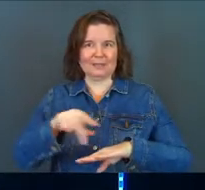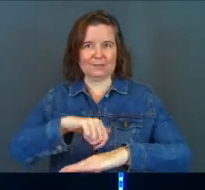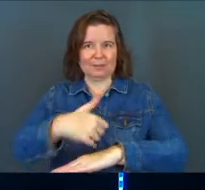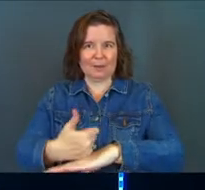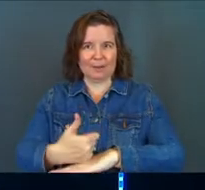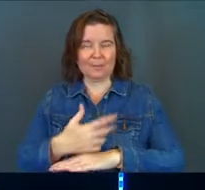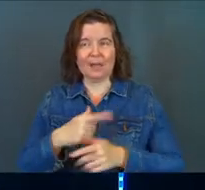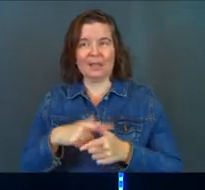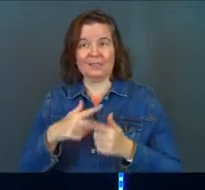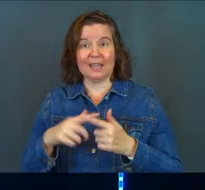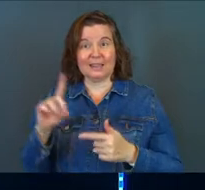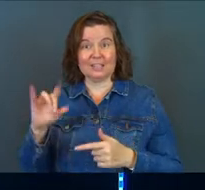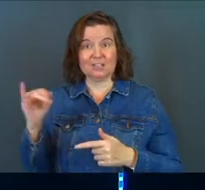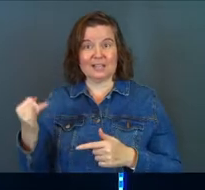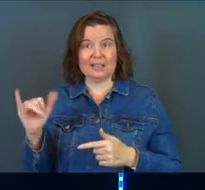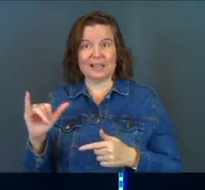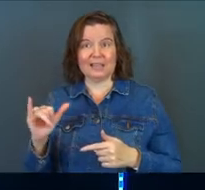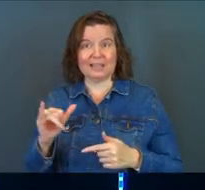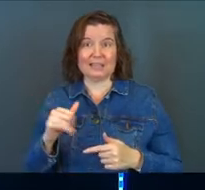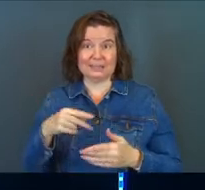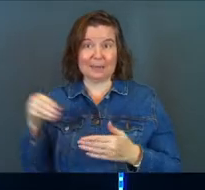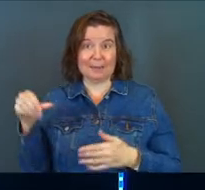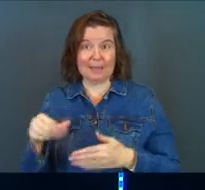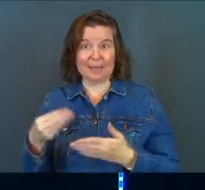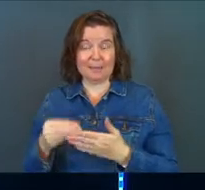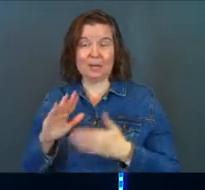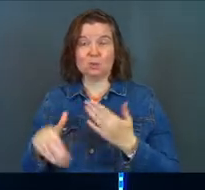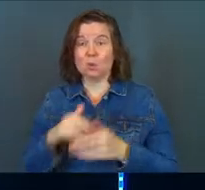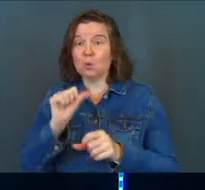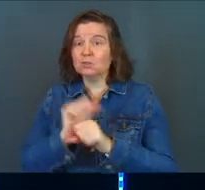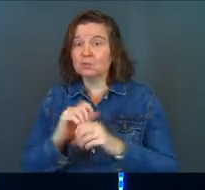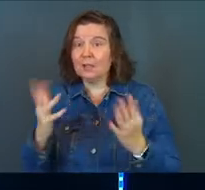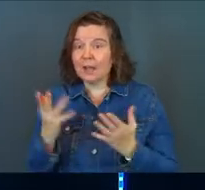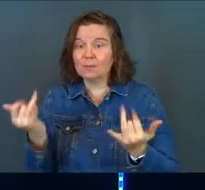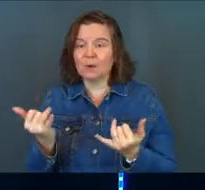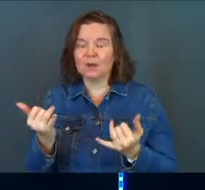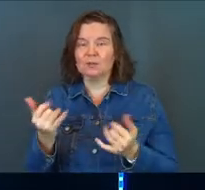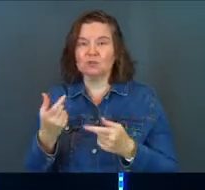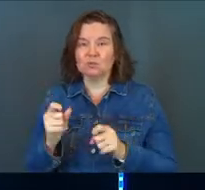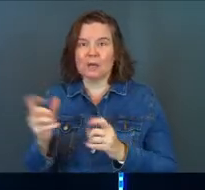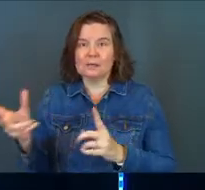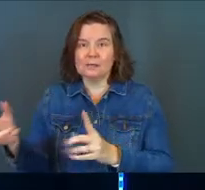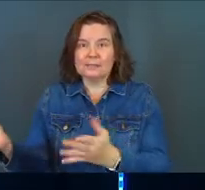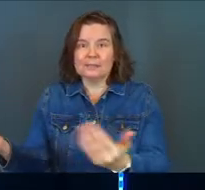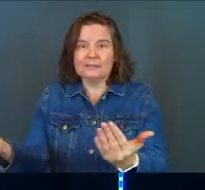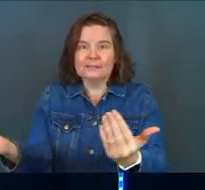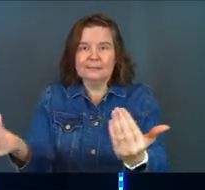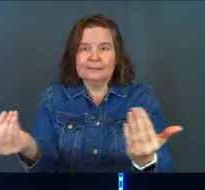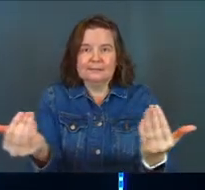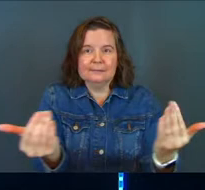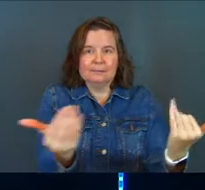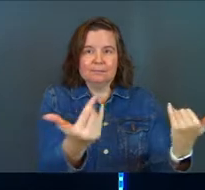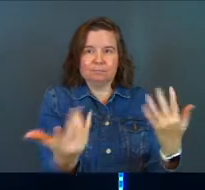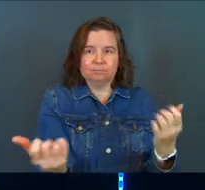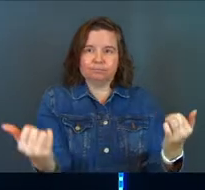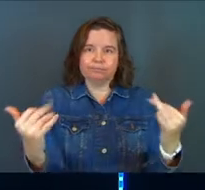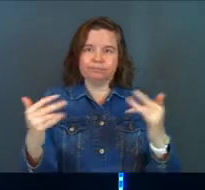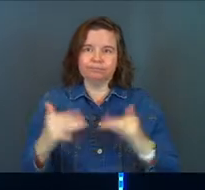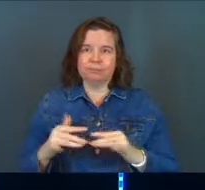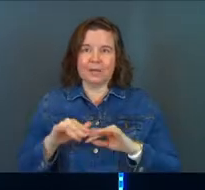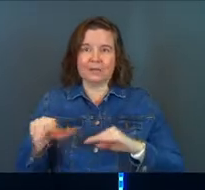up. And that DJ, like, he's being paid money, and his whole job, right, is to try to crowbar people onto that dance floor.